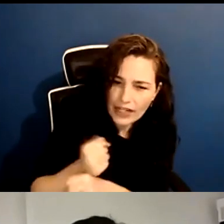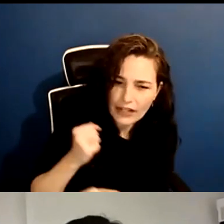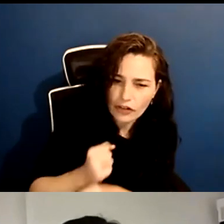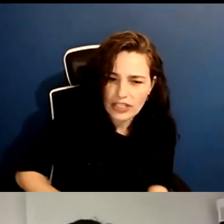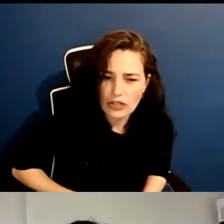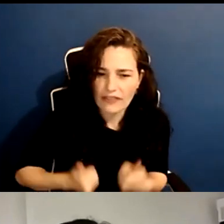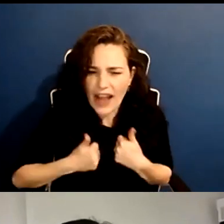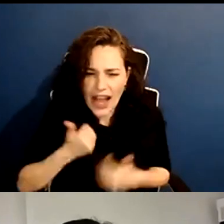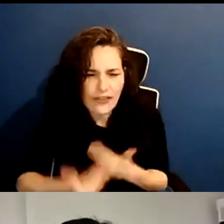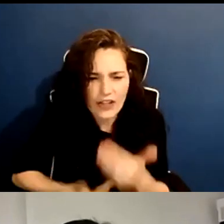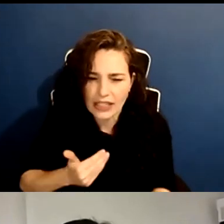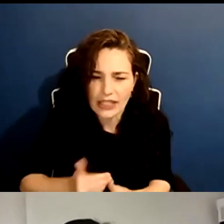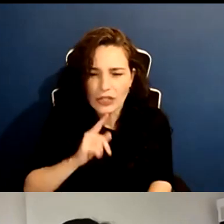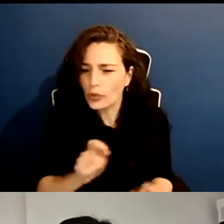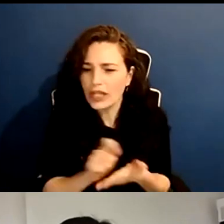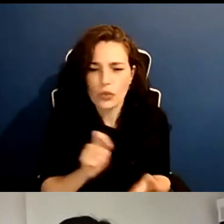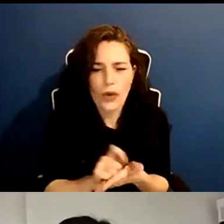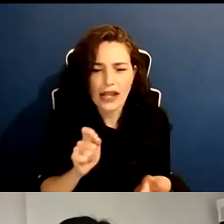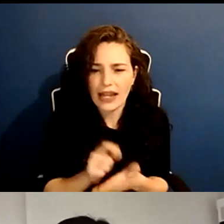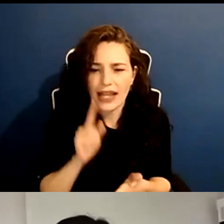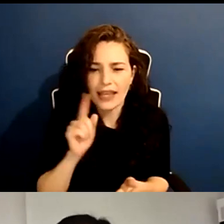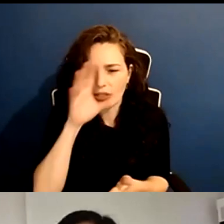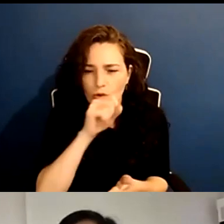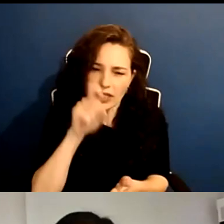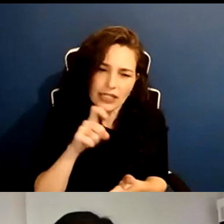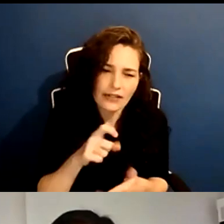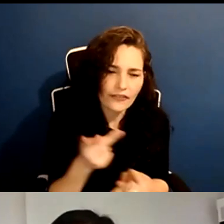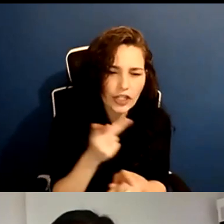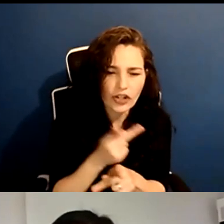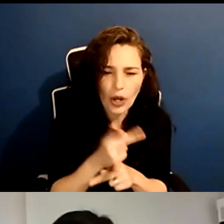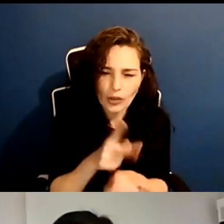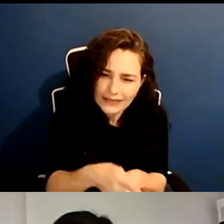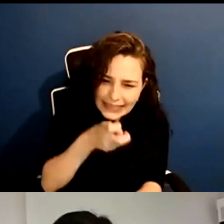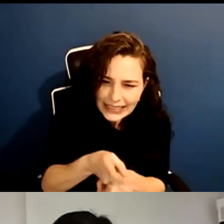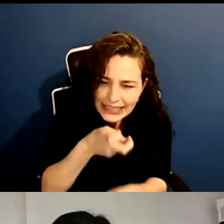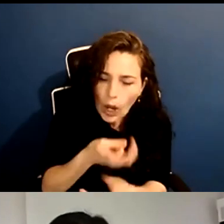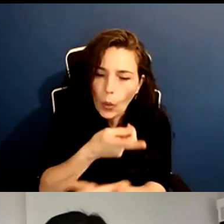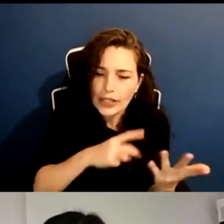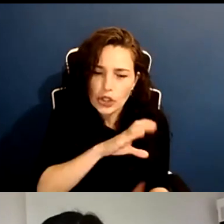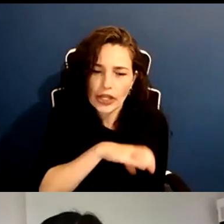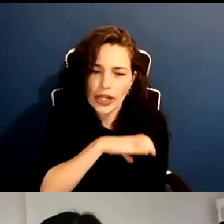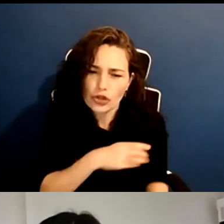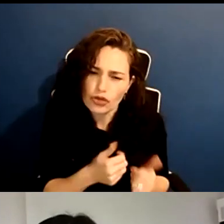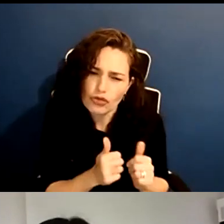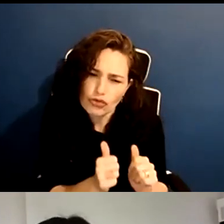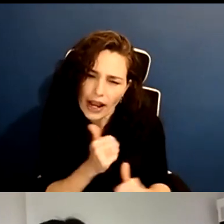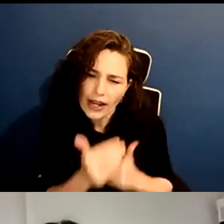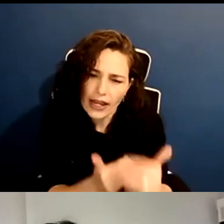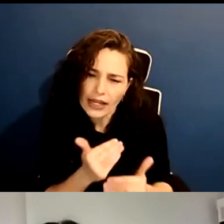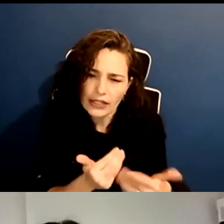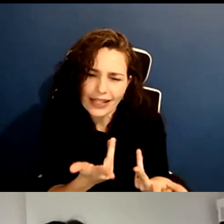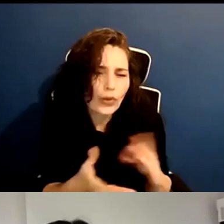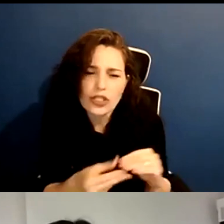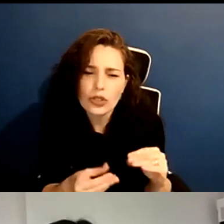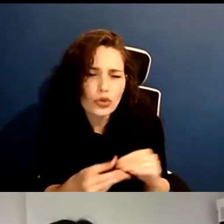what your character, if you're following a character, or what your story is trying to. That's right. The film that you're trying to make. Yeah, the film that